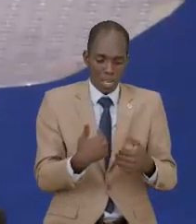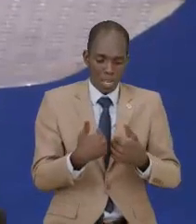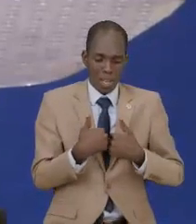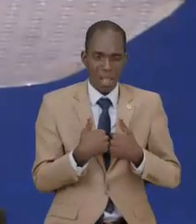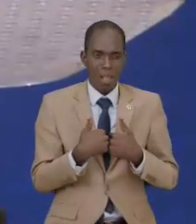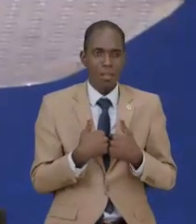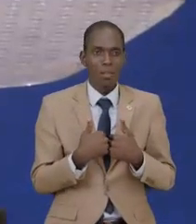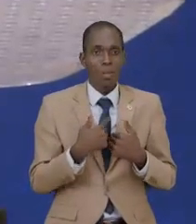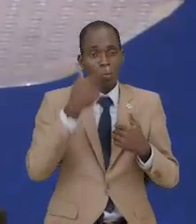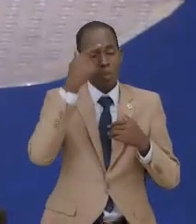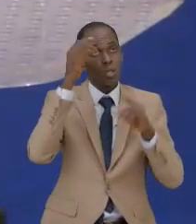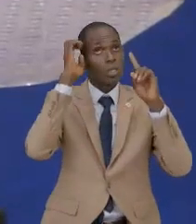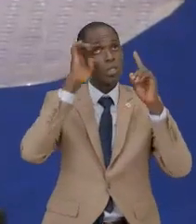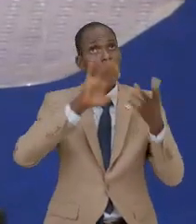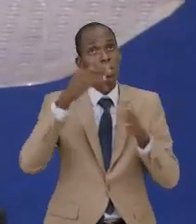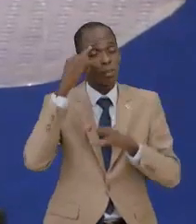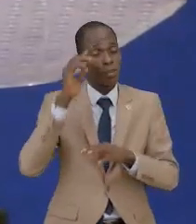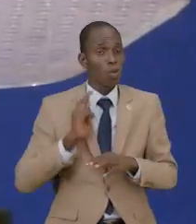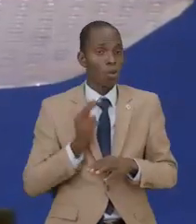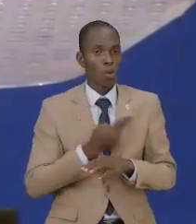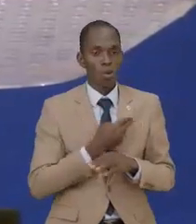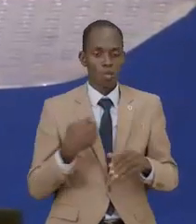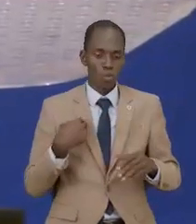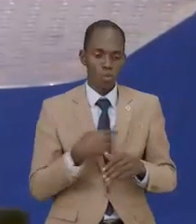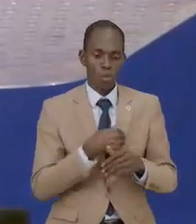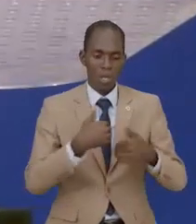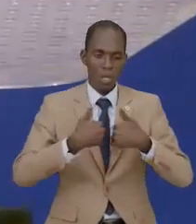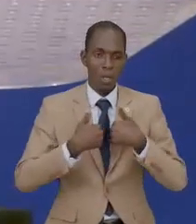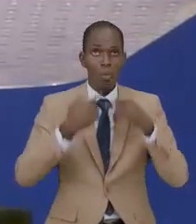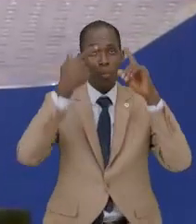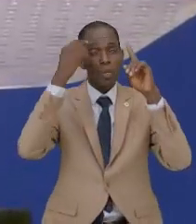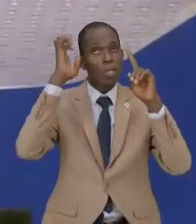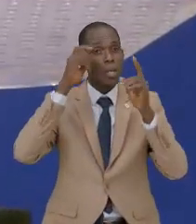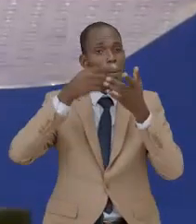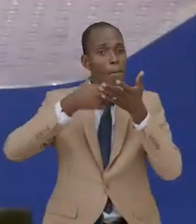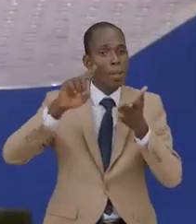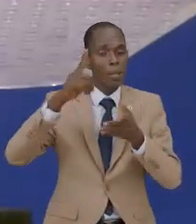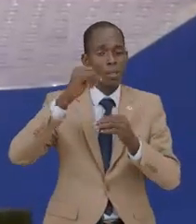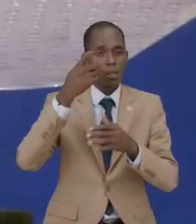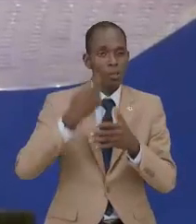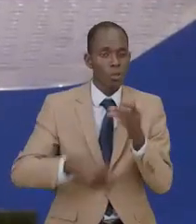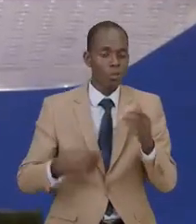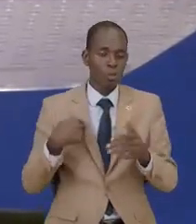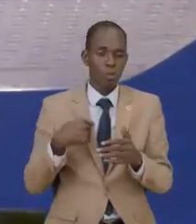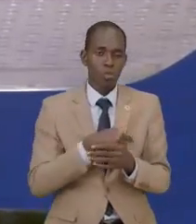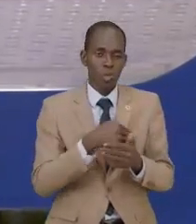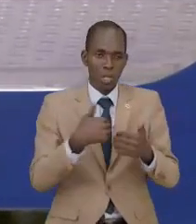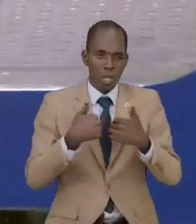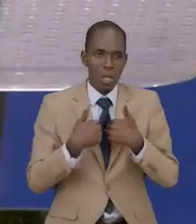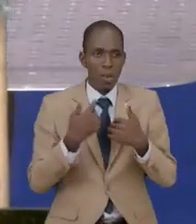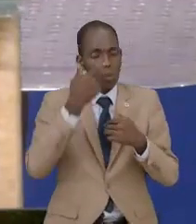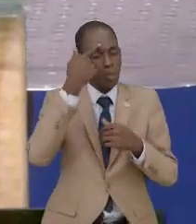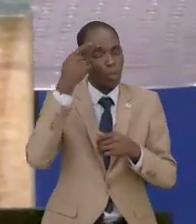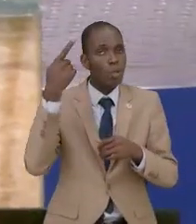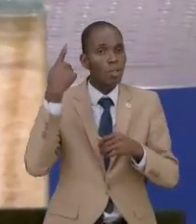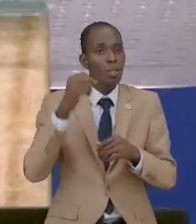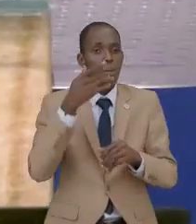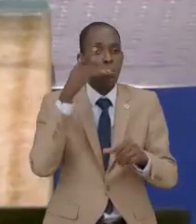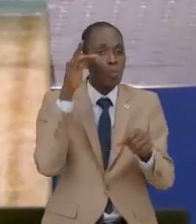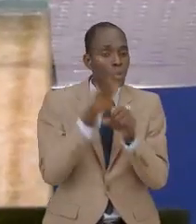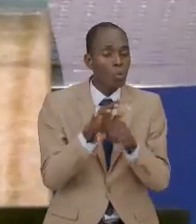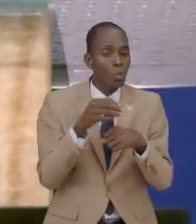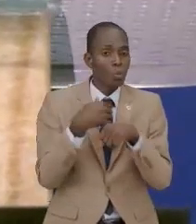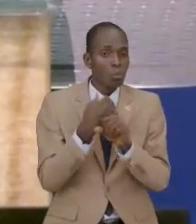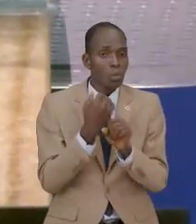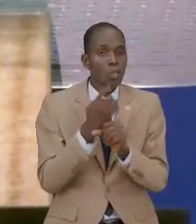we have, because he paid the price, we have, because the promise made